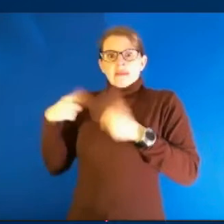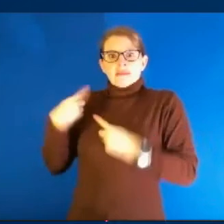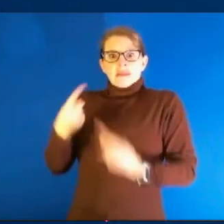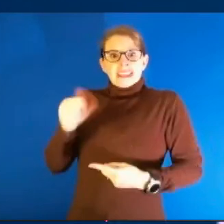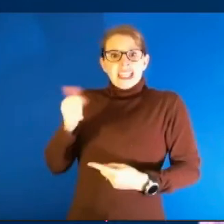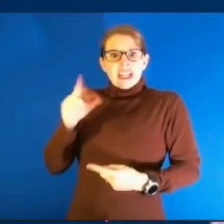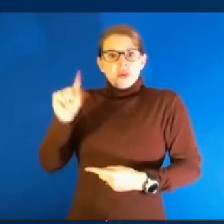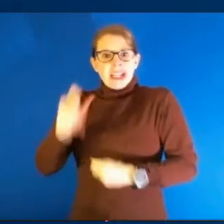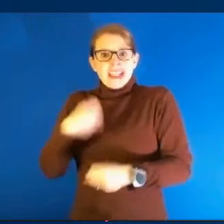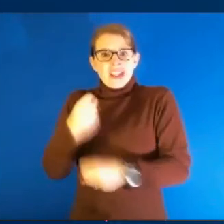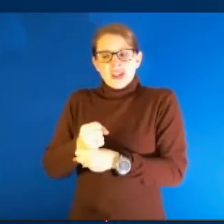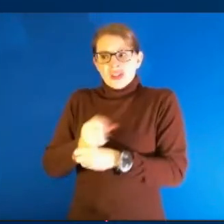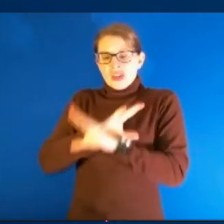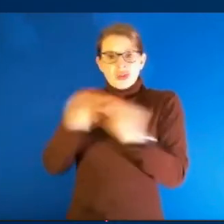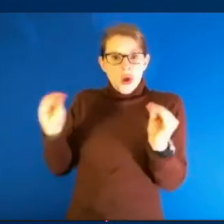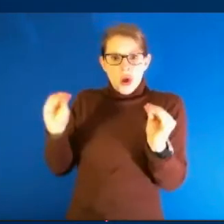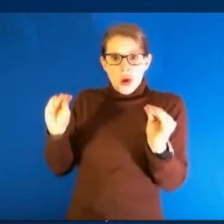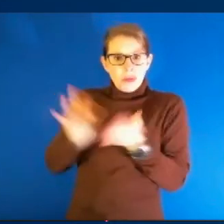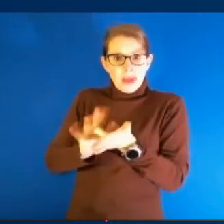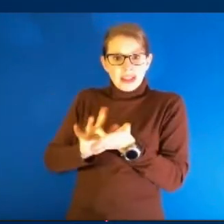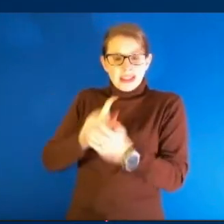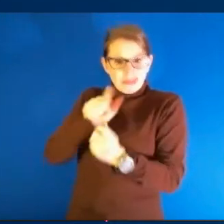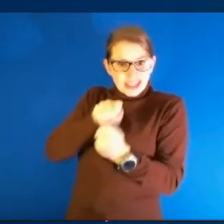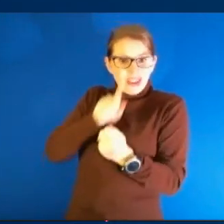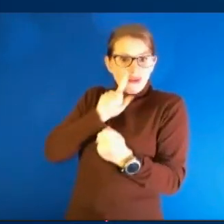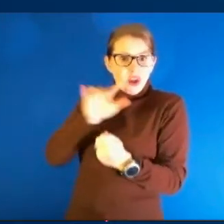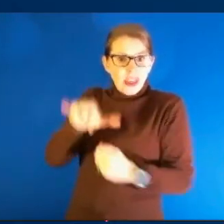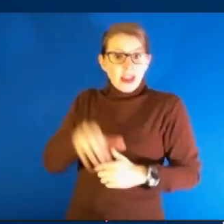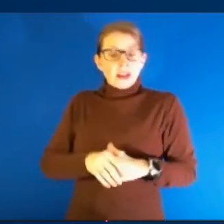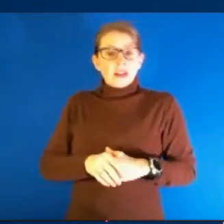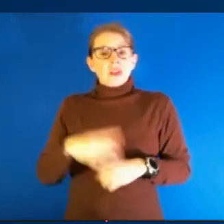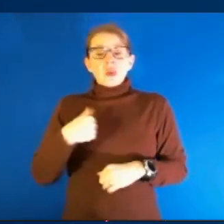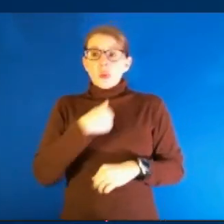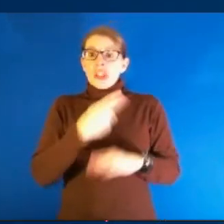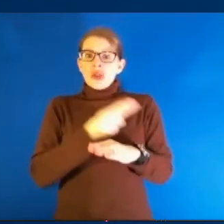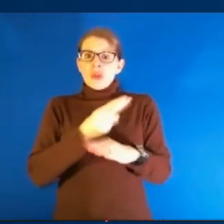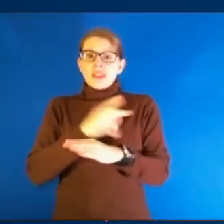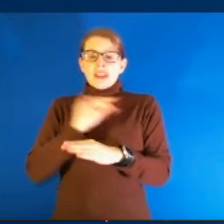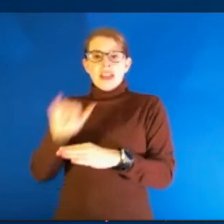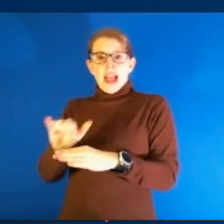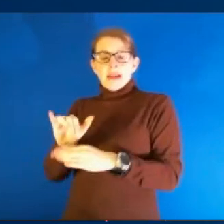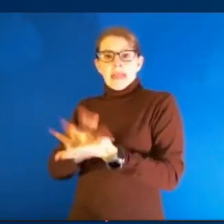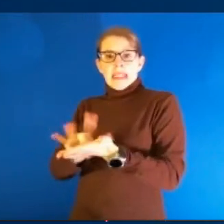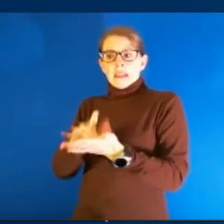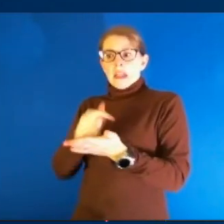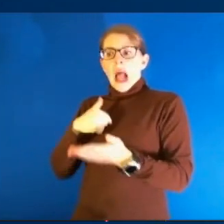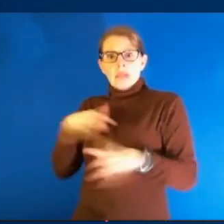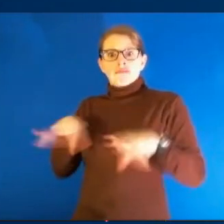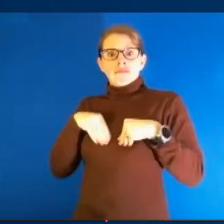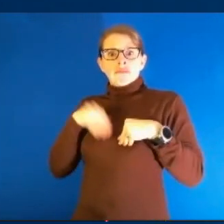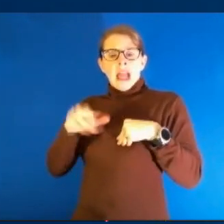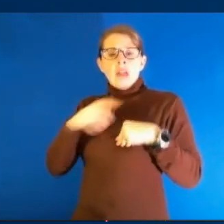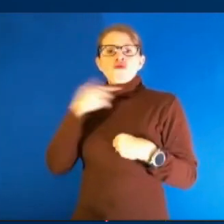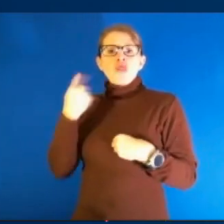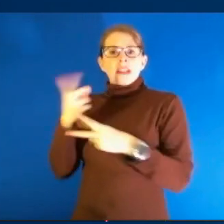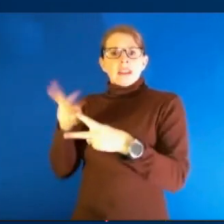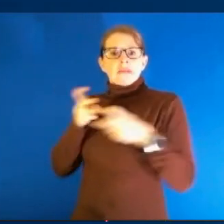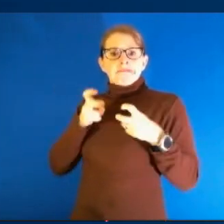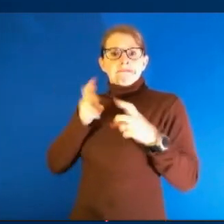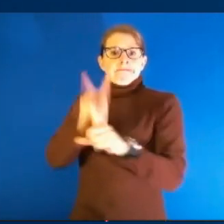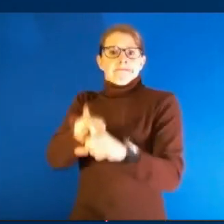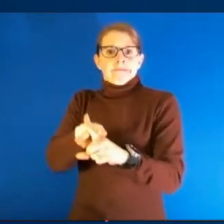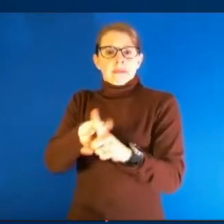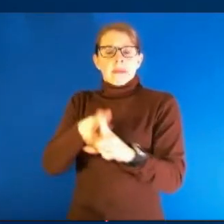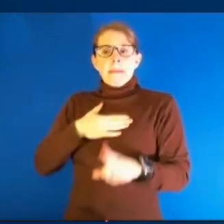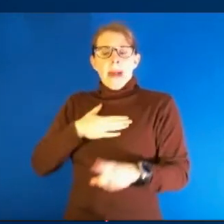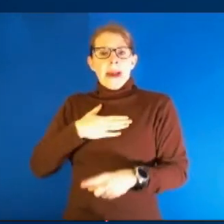did use an off-label use. But I accepted that risk. of prescribing it to my patients. And my patients knew that I had